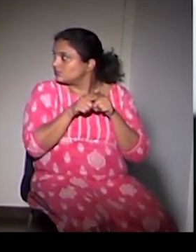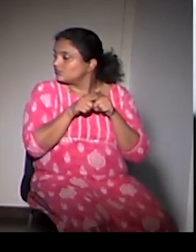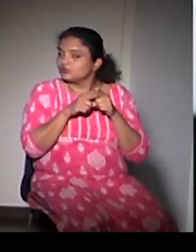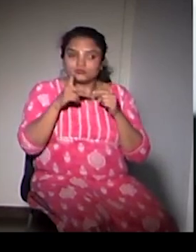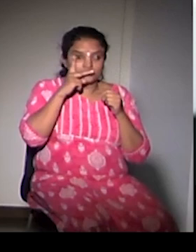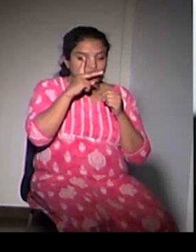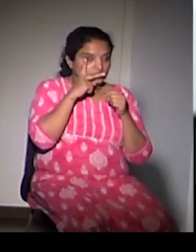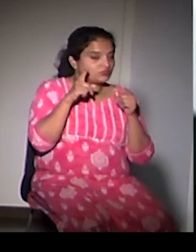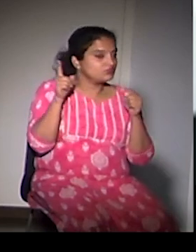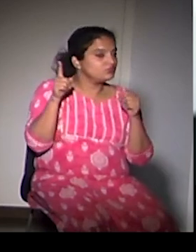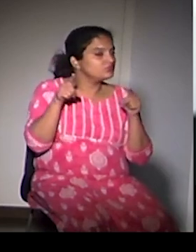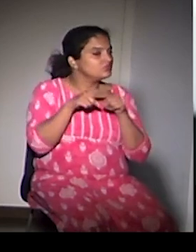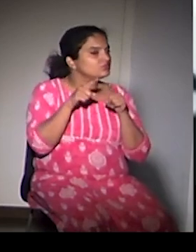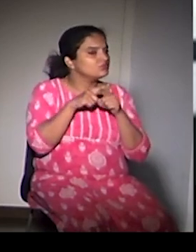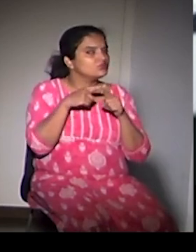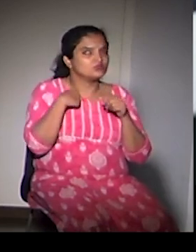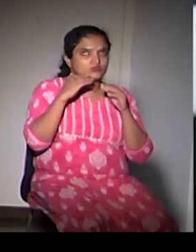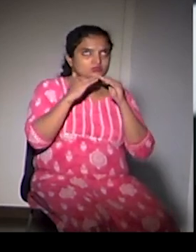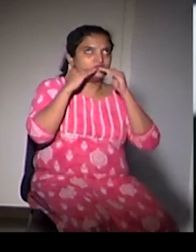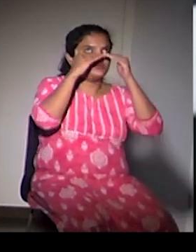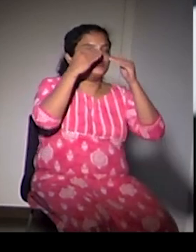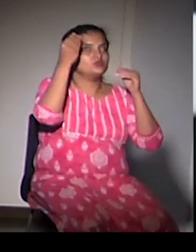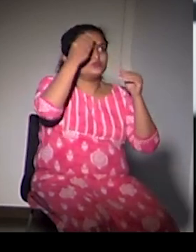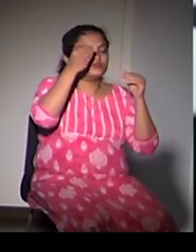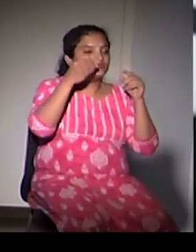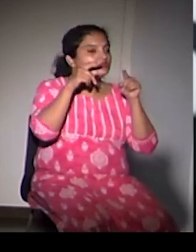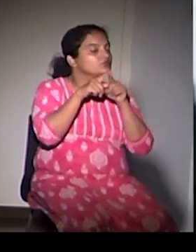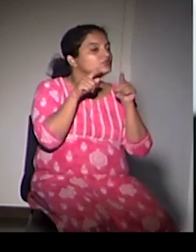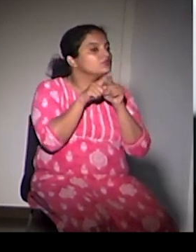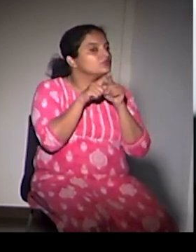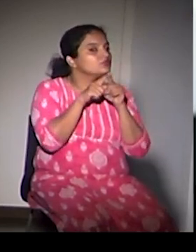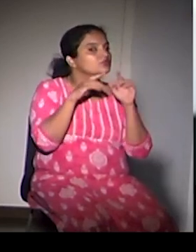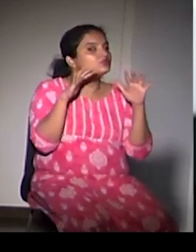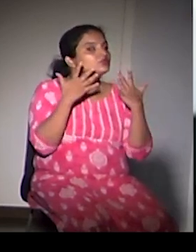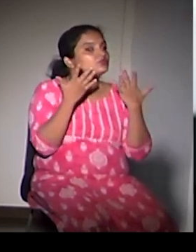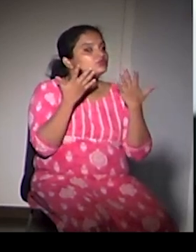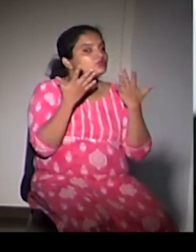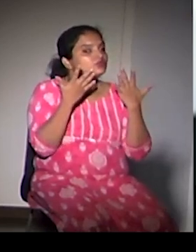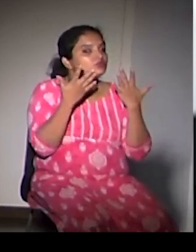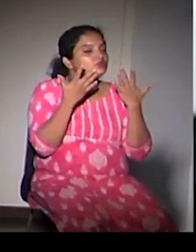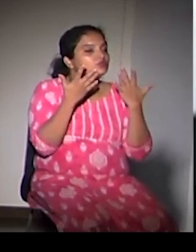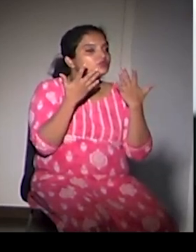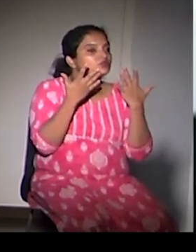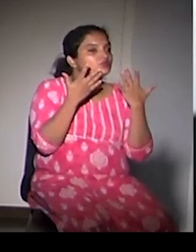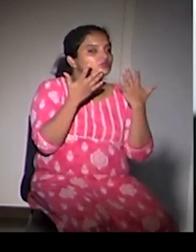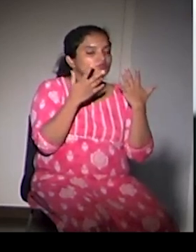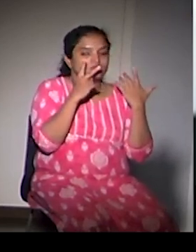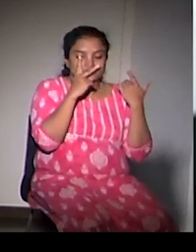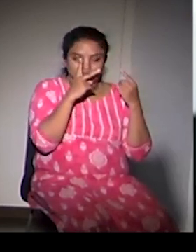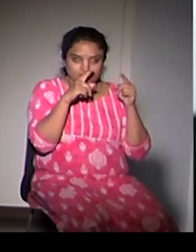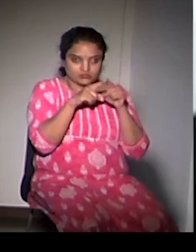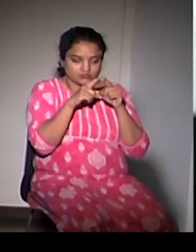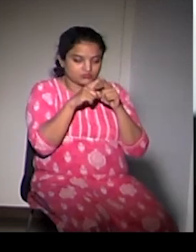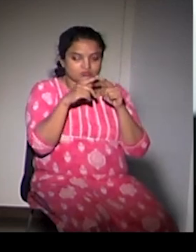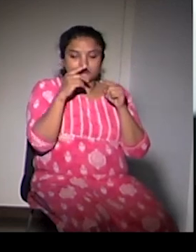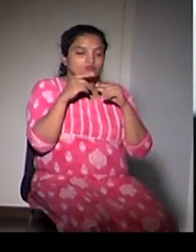and other designs such as the geometric border you've got on the slide on the